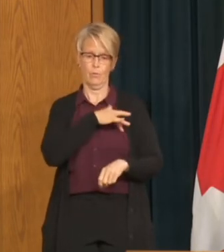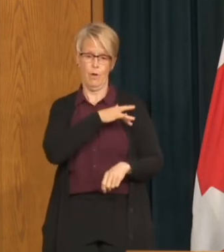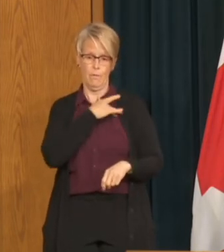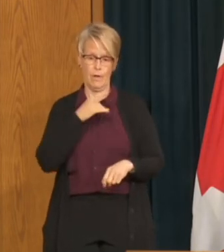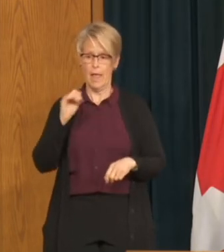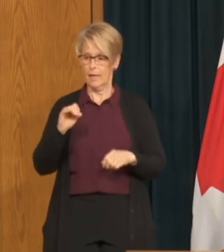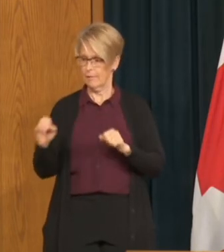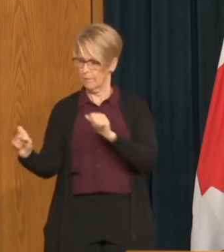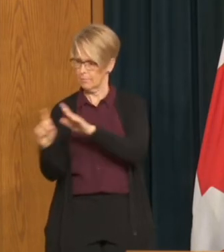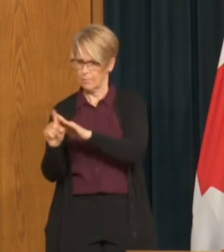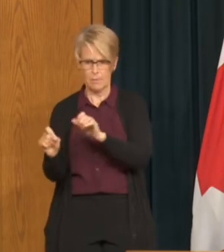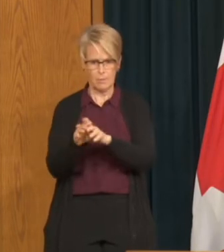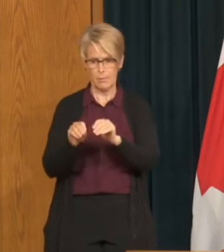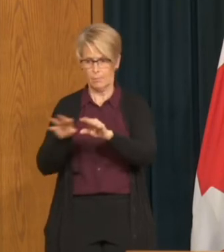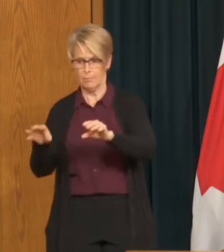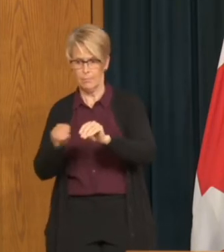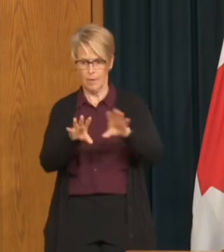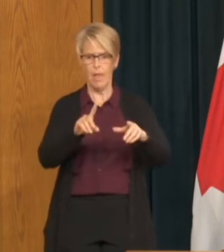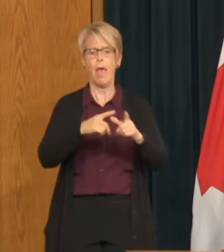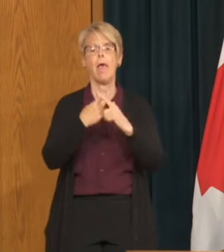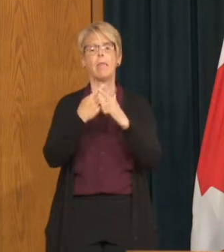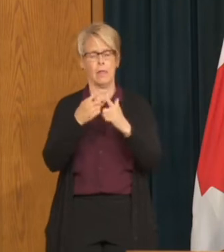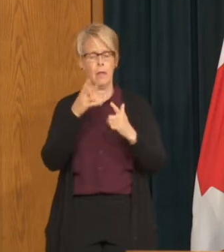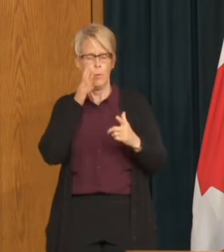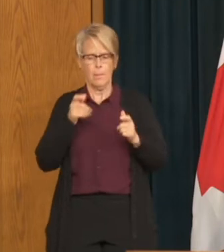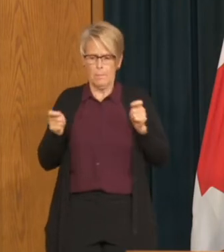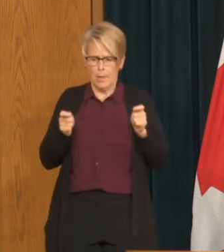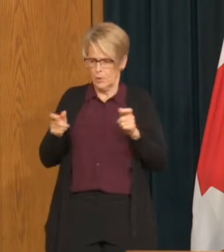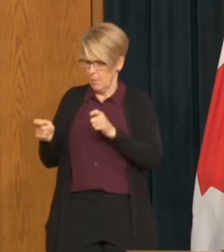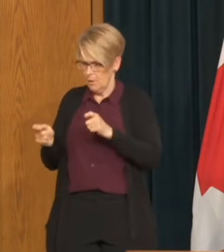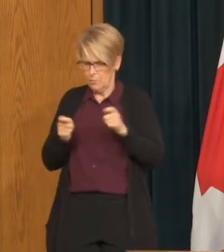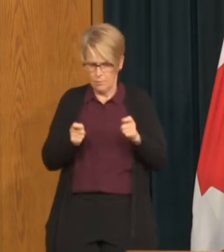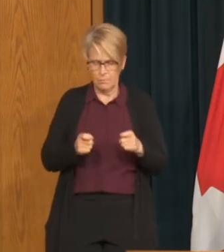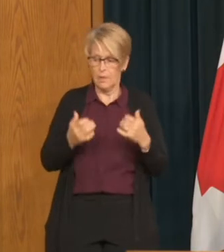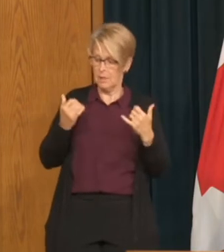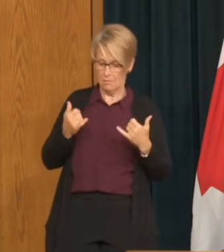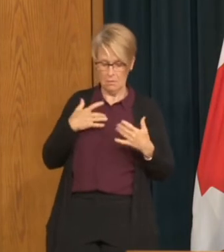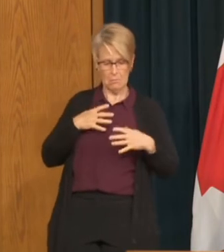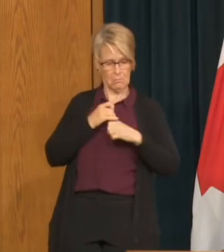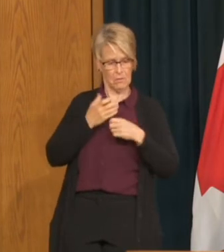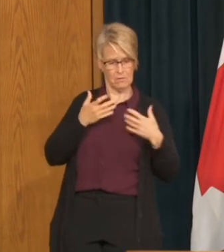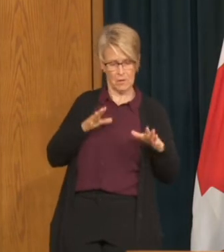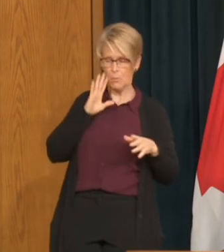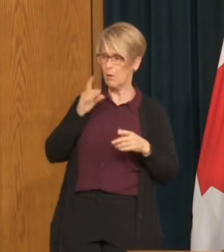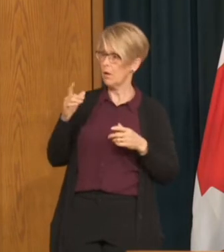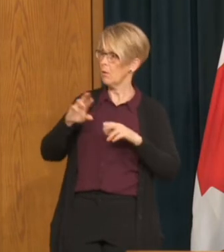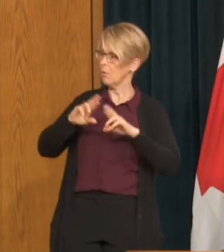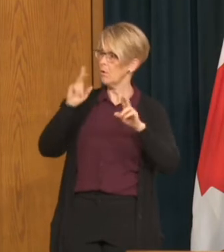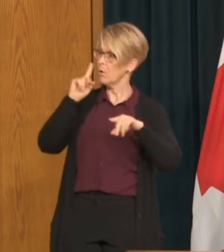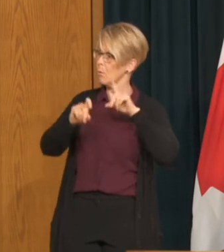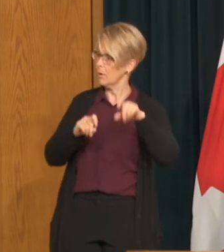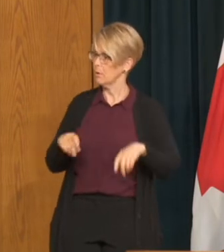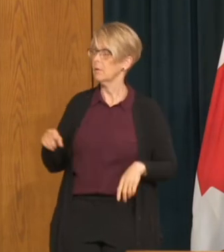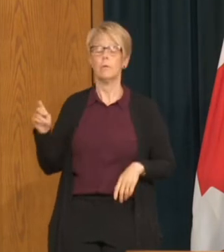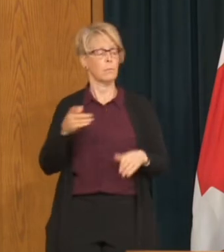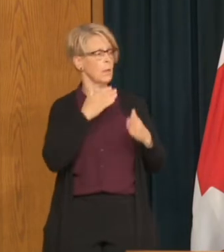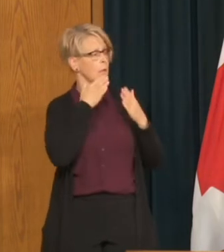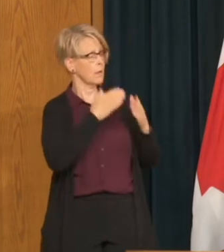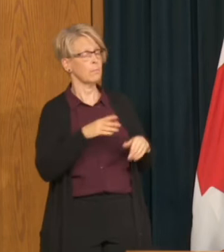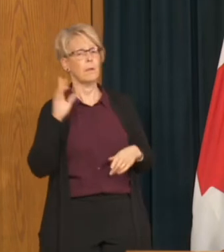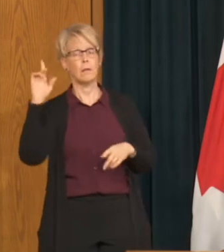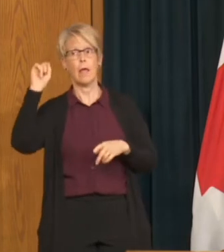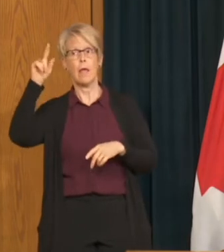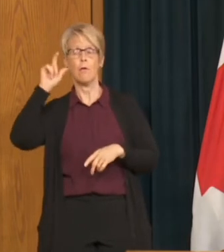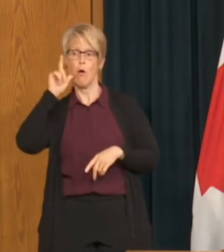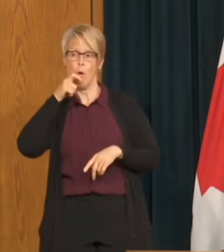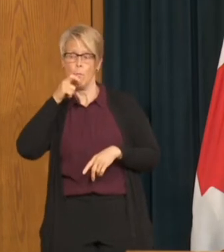evolve. With that, I'd like to open up the floor for questions. Thank you both. We'll now move to questions. Operator, can we